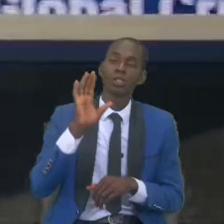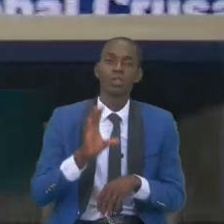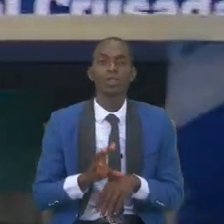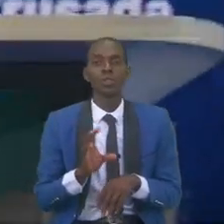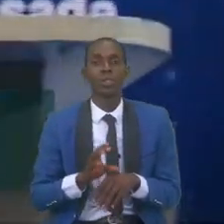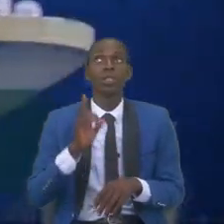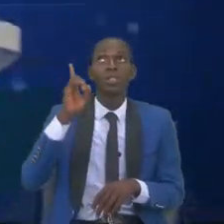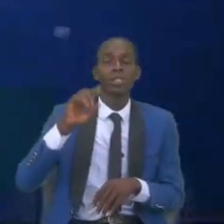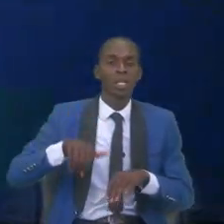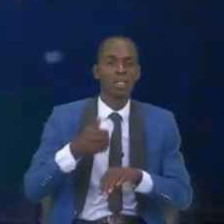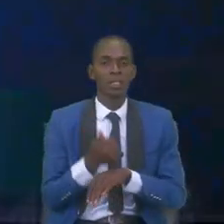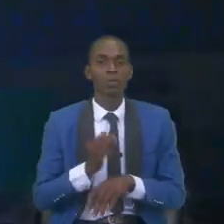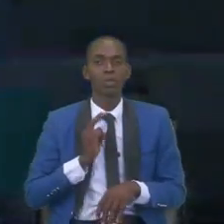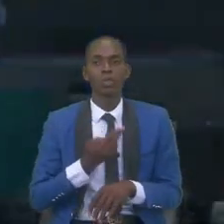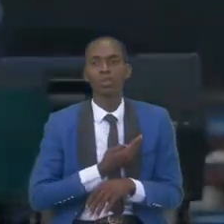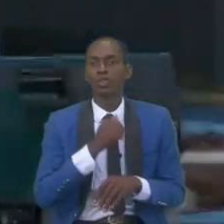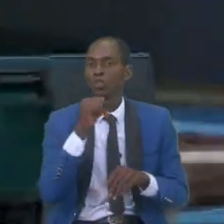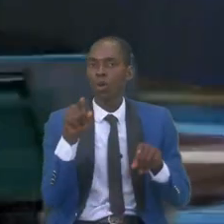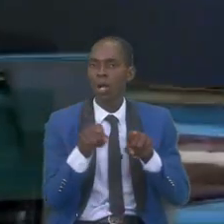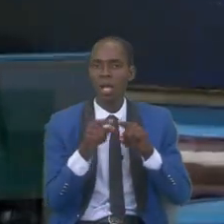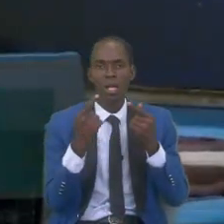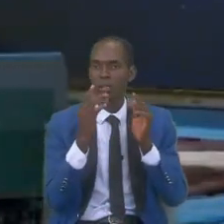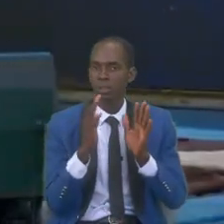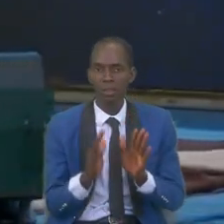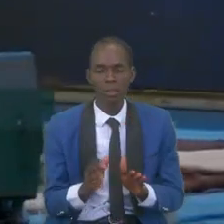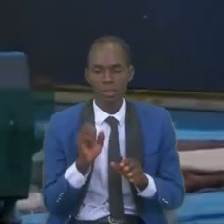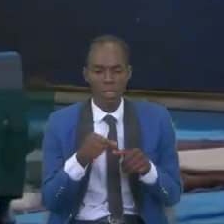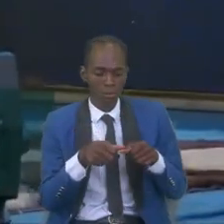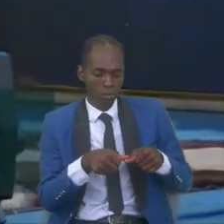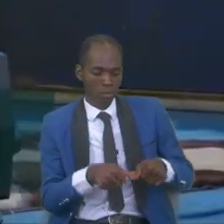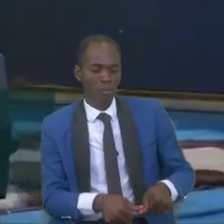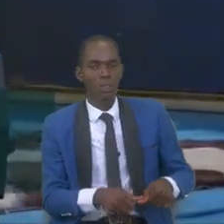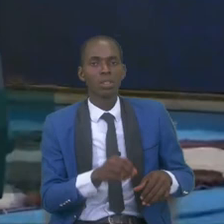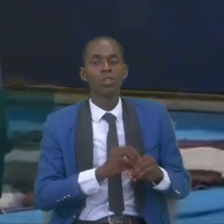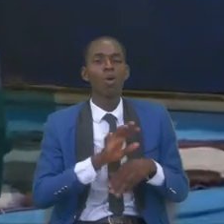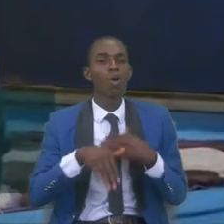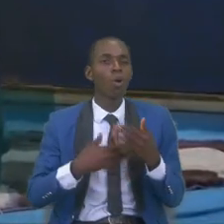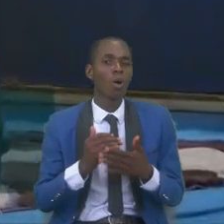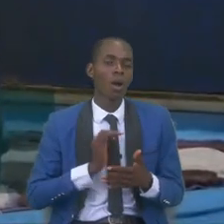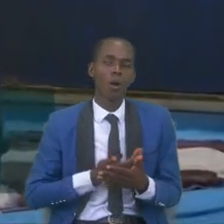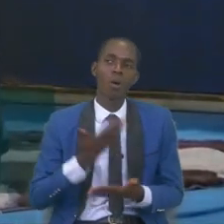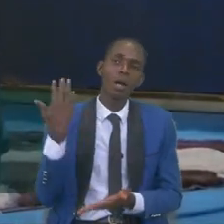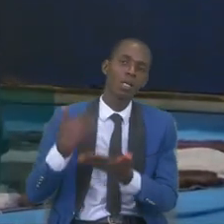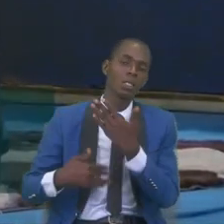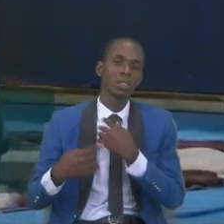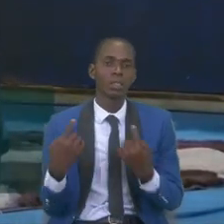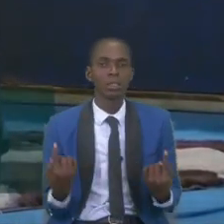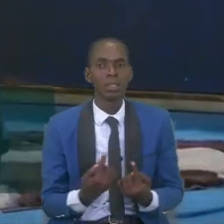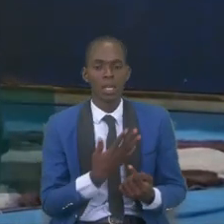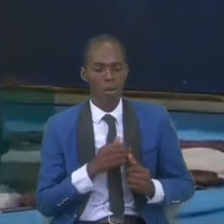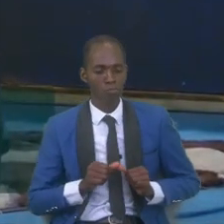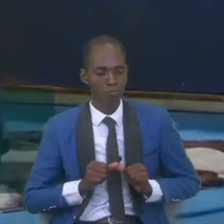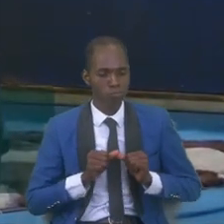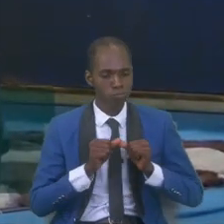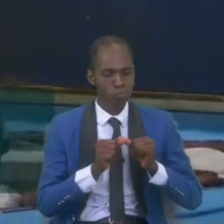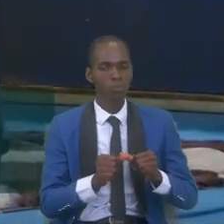us not as sinners, remaining in all the sins we have been committing and continuing in all